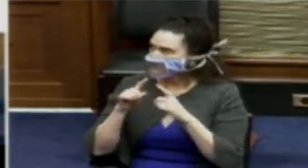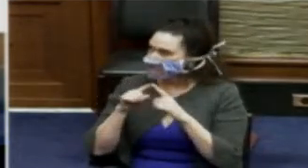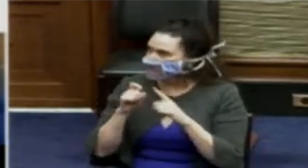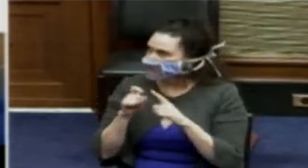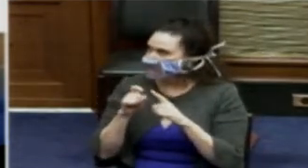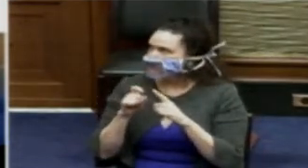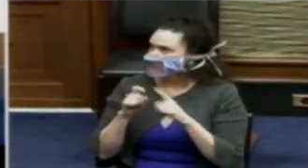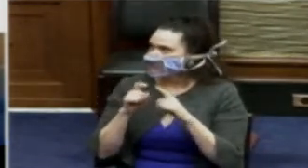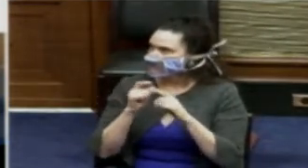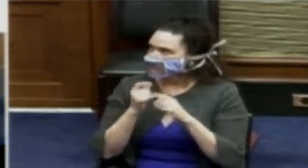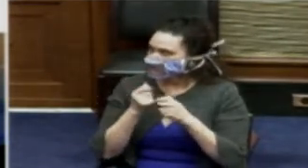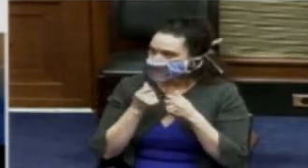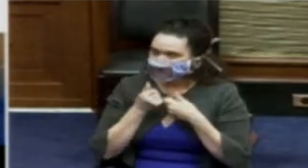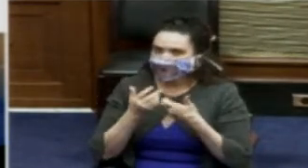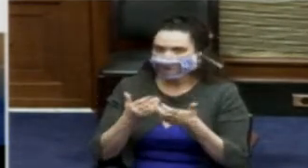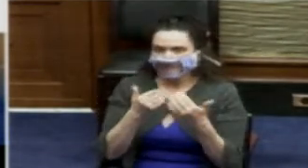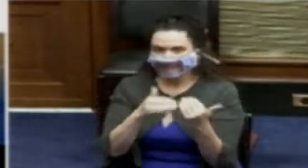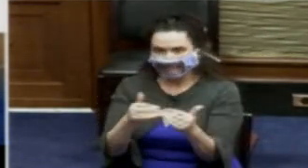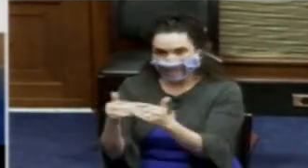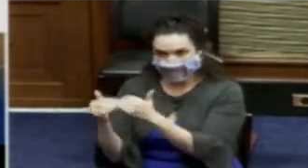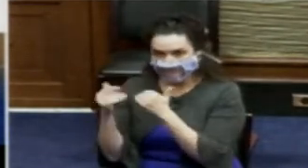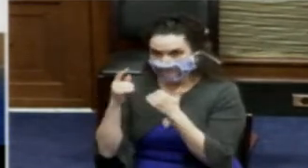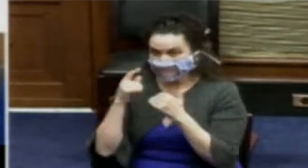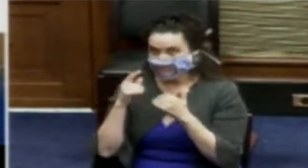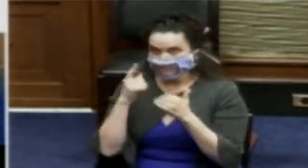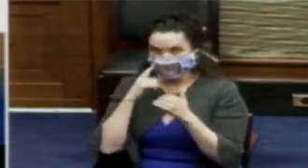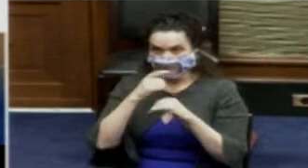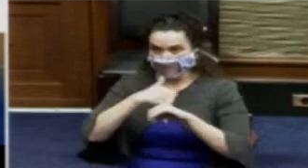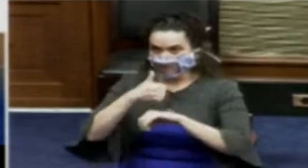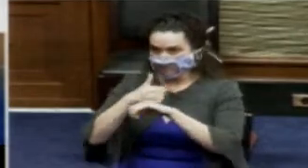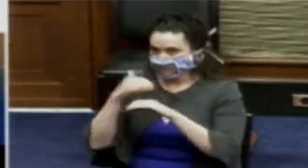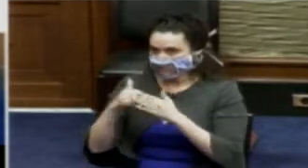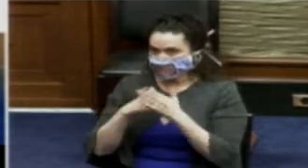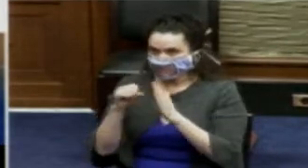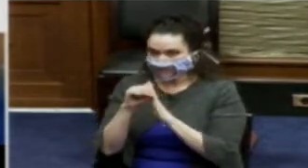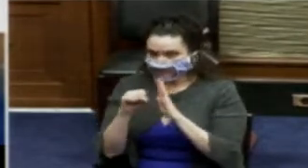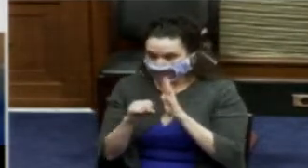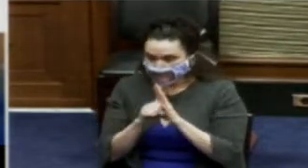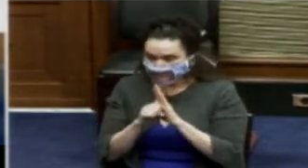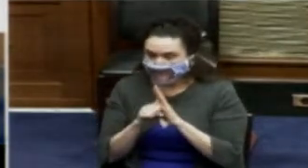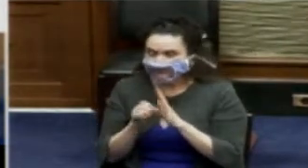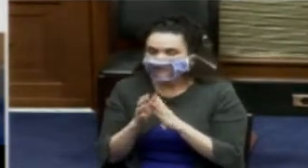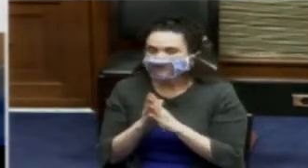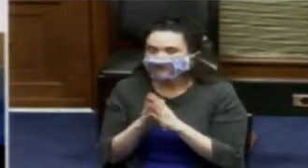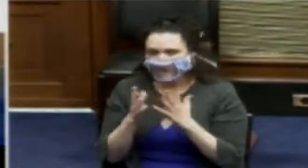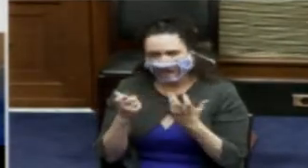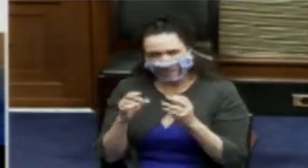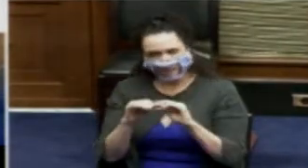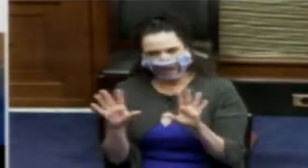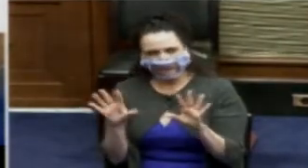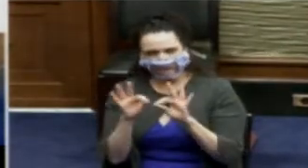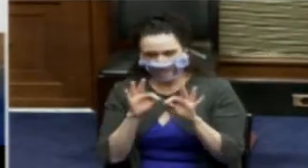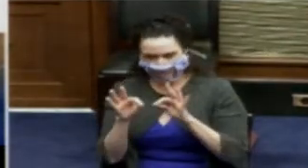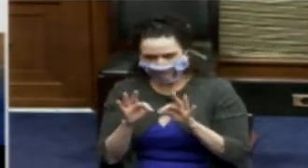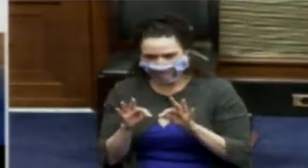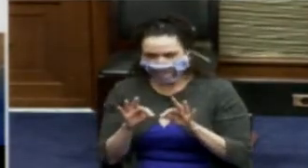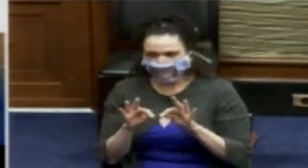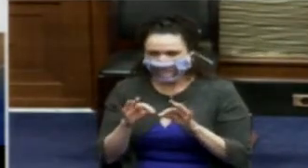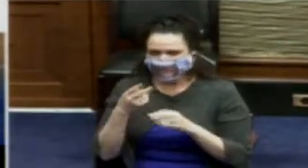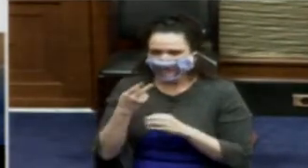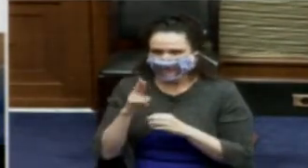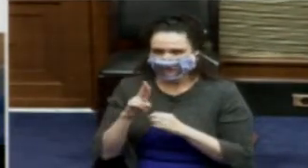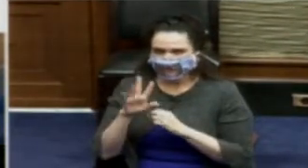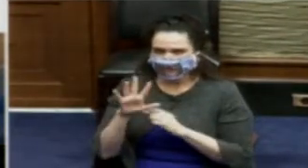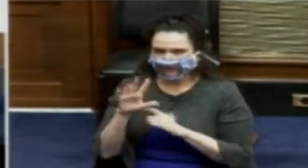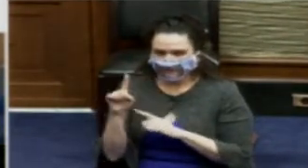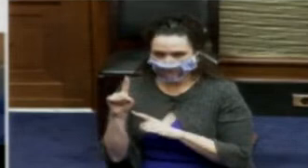and limitations on new states that Congress cannot impose on existing states. I want to clarify that H.R.